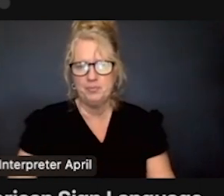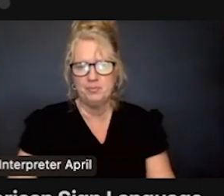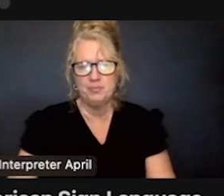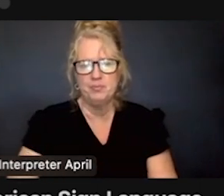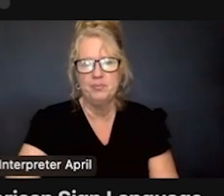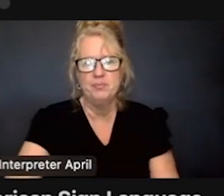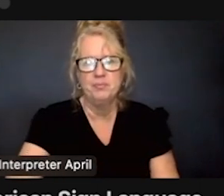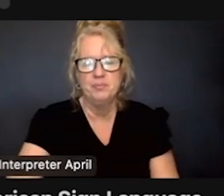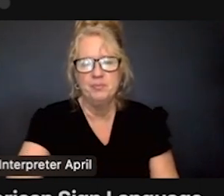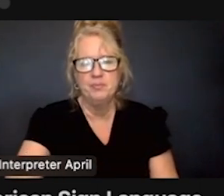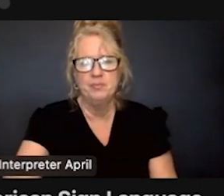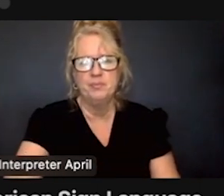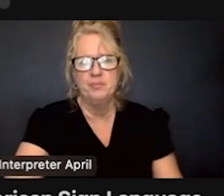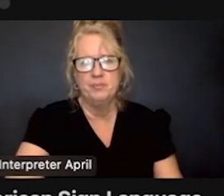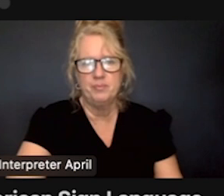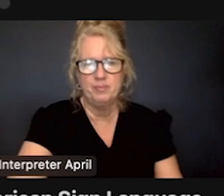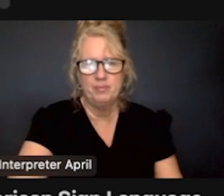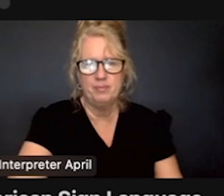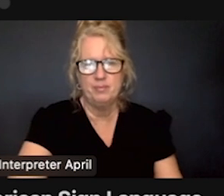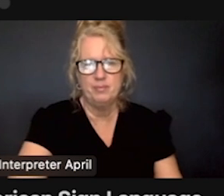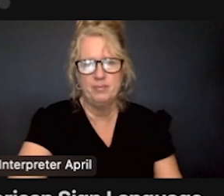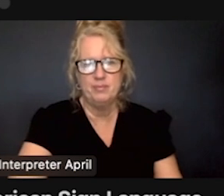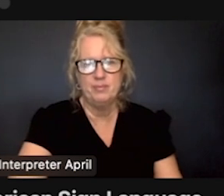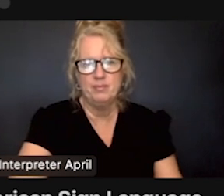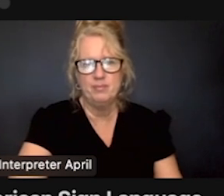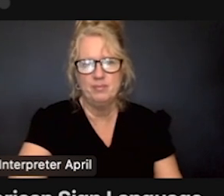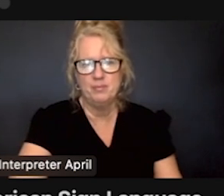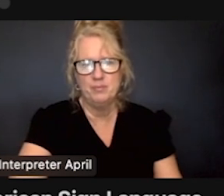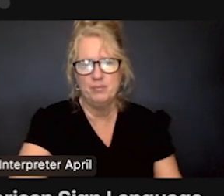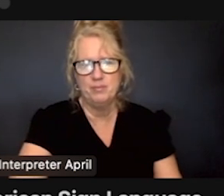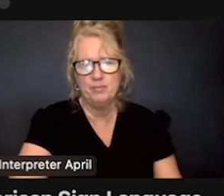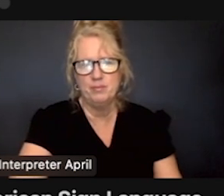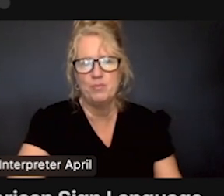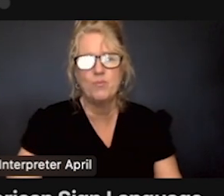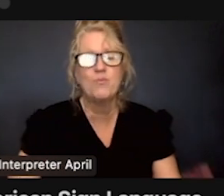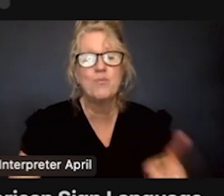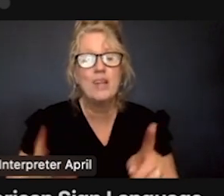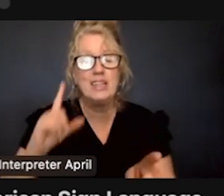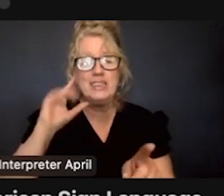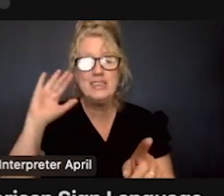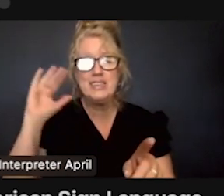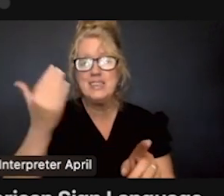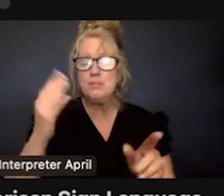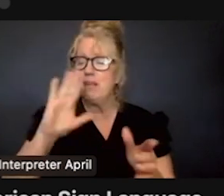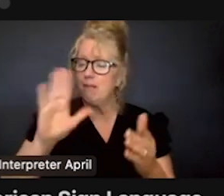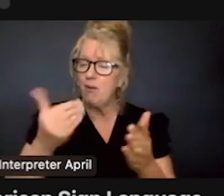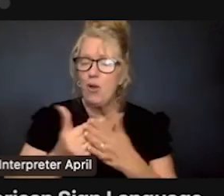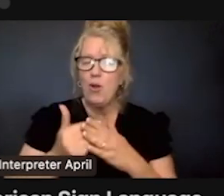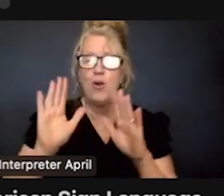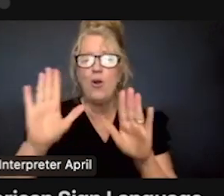And let's see how we all do. It seems like all of these are great things, right?